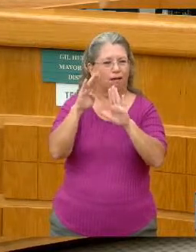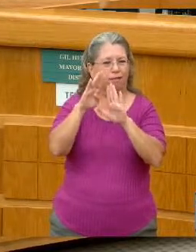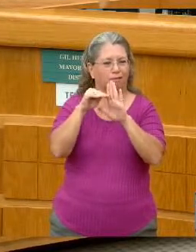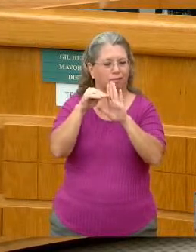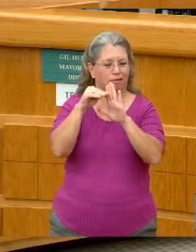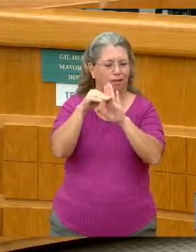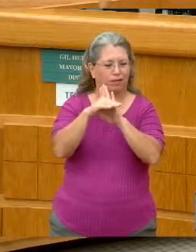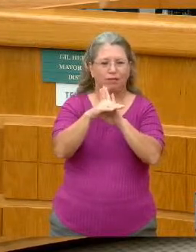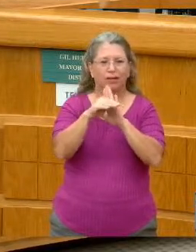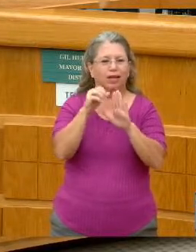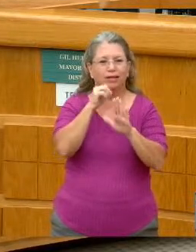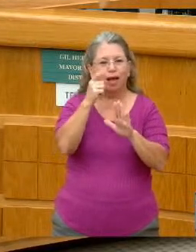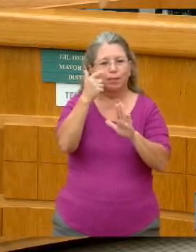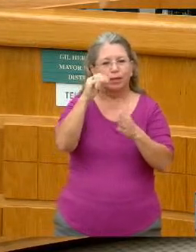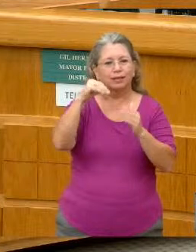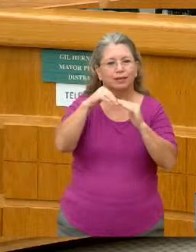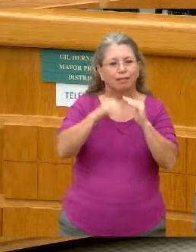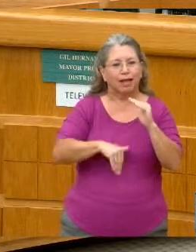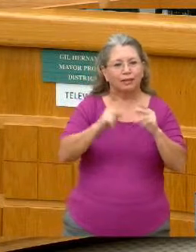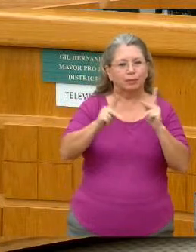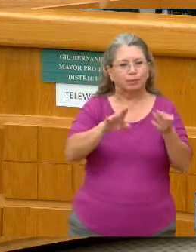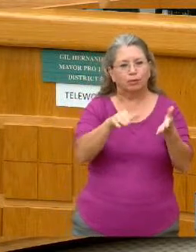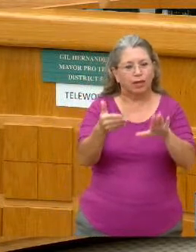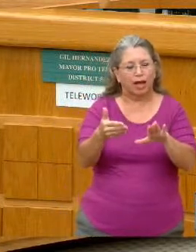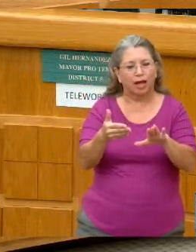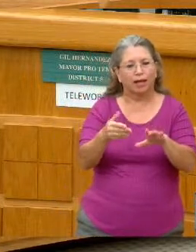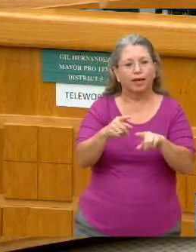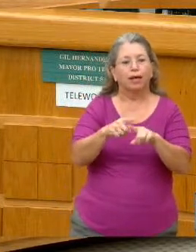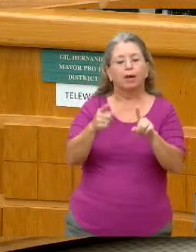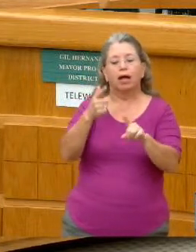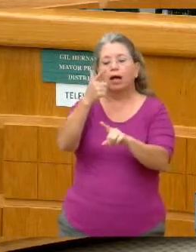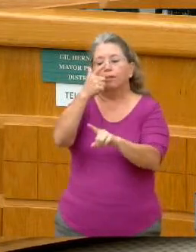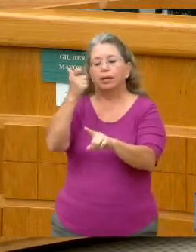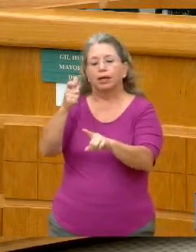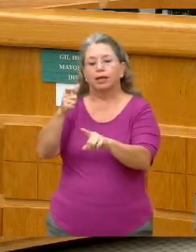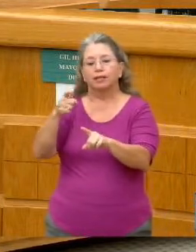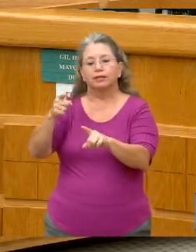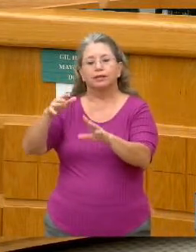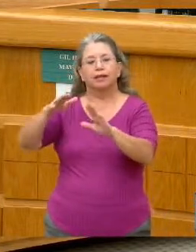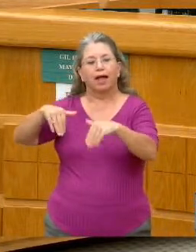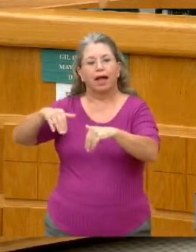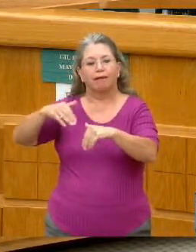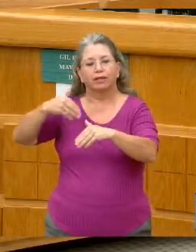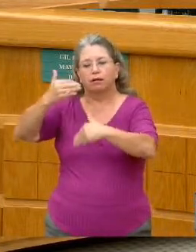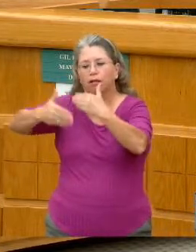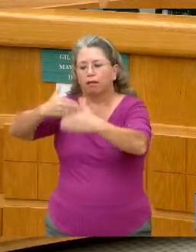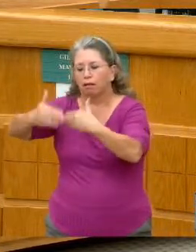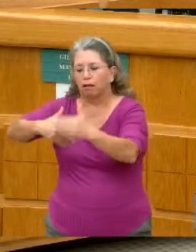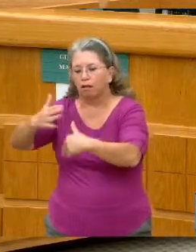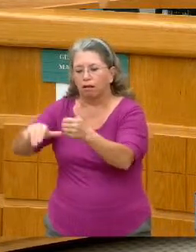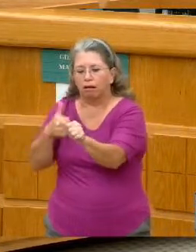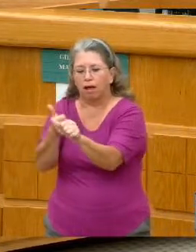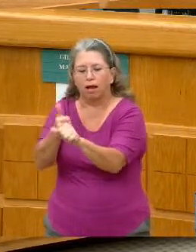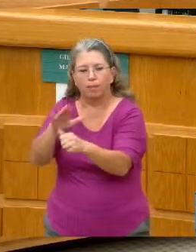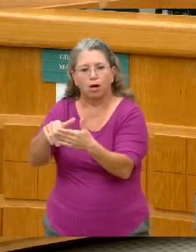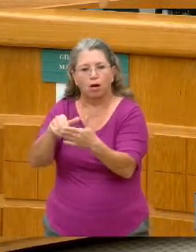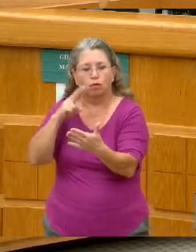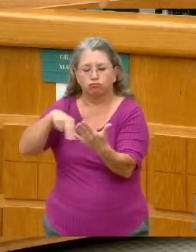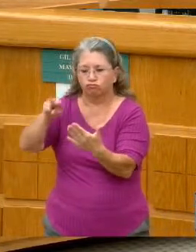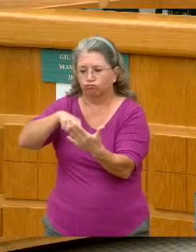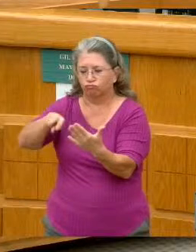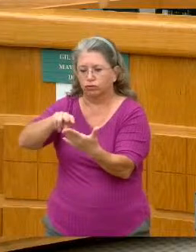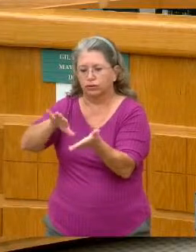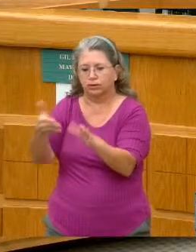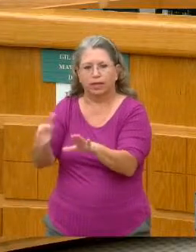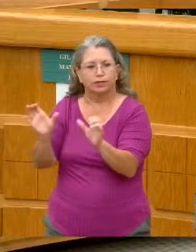not because fewer people are dying, it's because the death certificates haven't been processed yet. The brown is the number of people that have